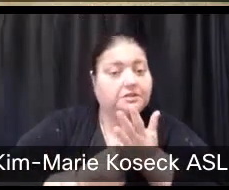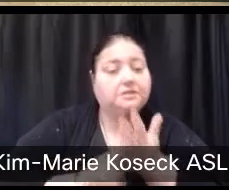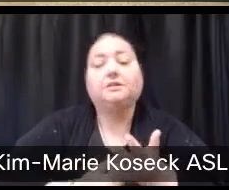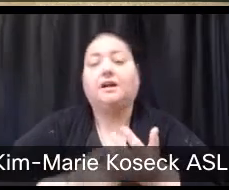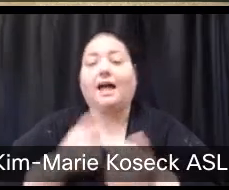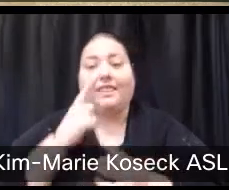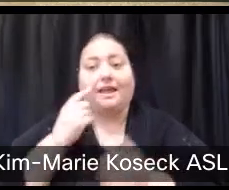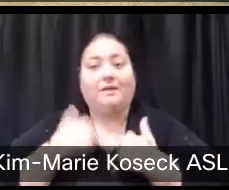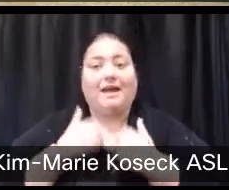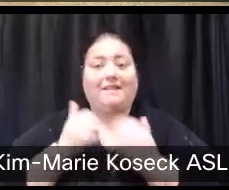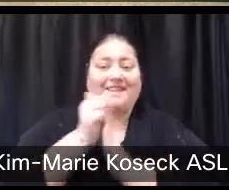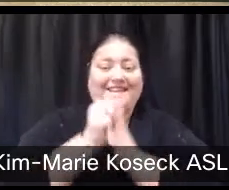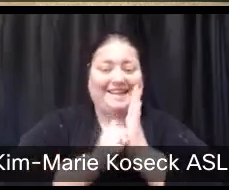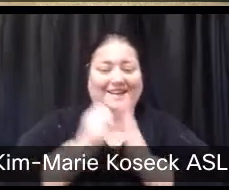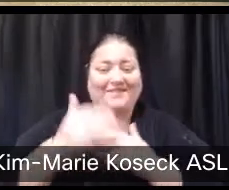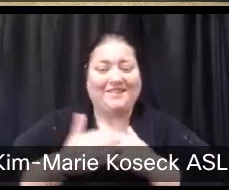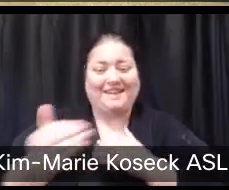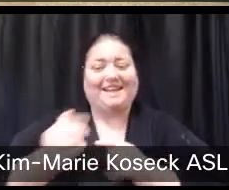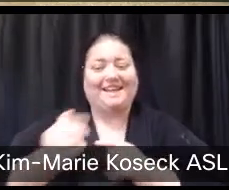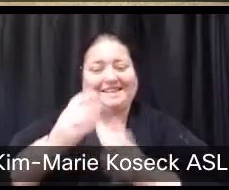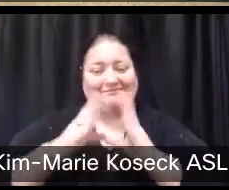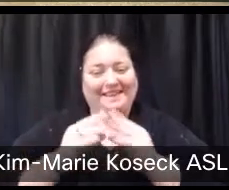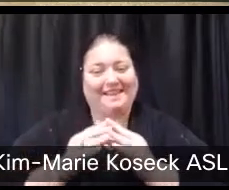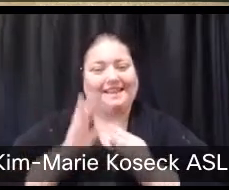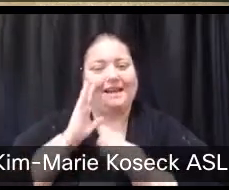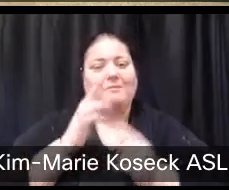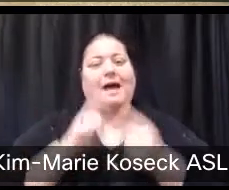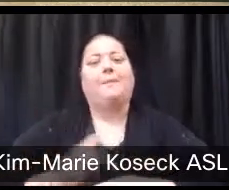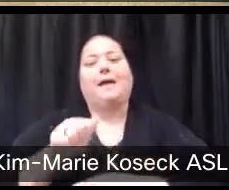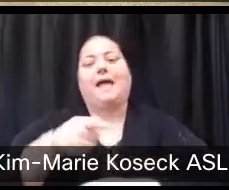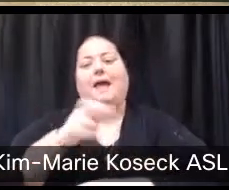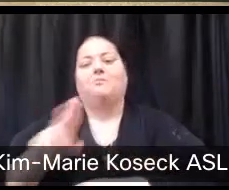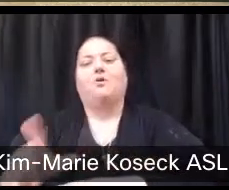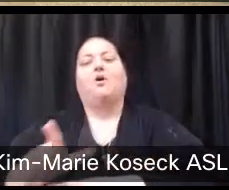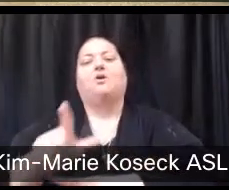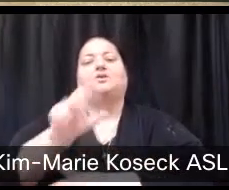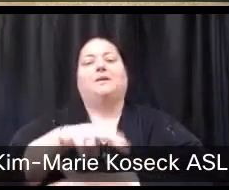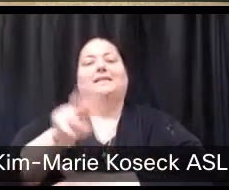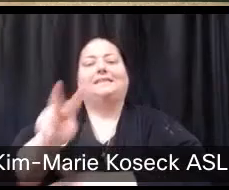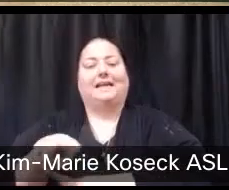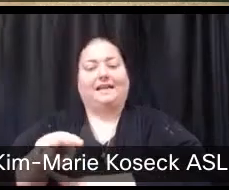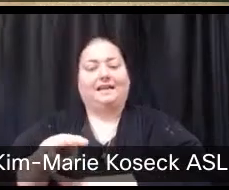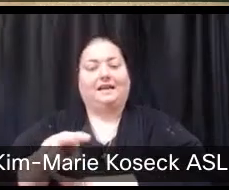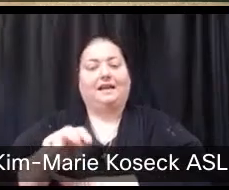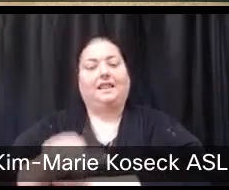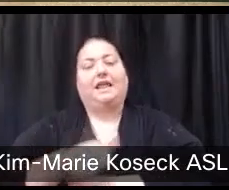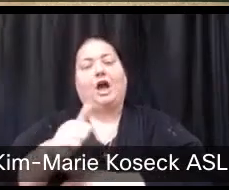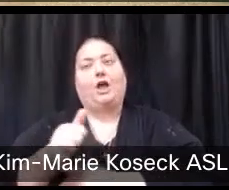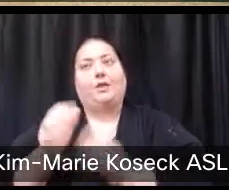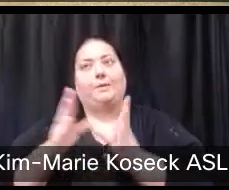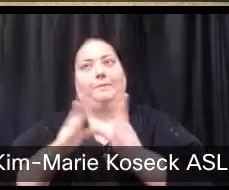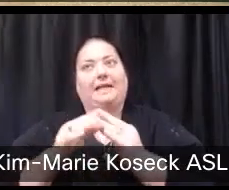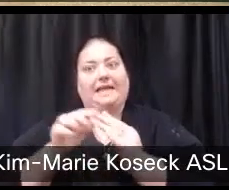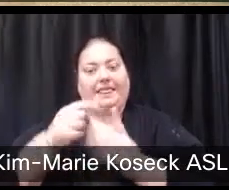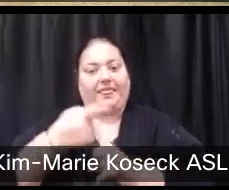agenda for the for the next meeting, which is going to be April 22nd. And then the other meetings this year